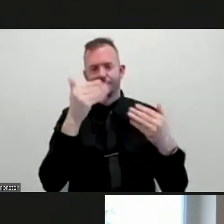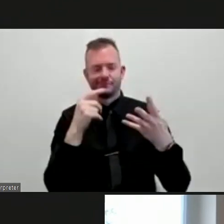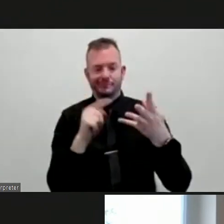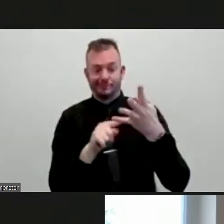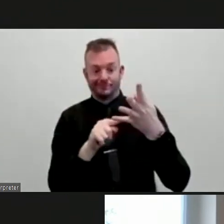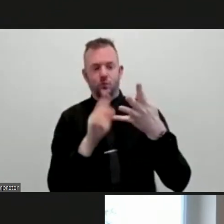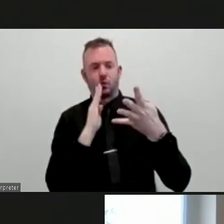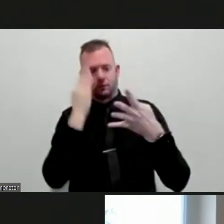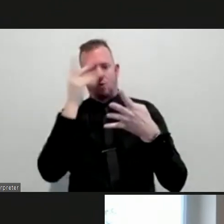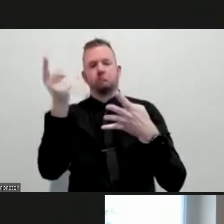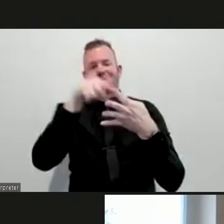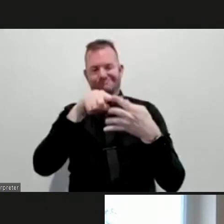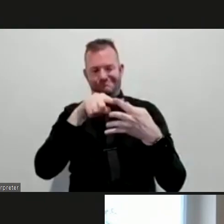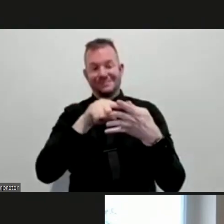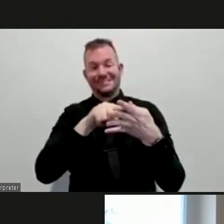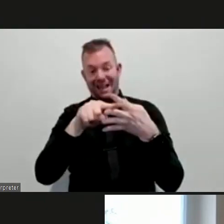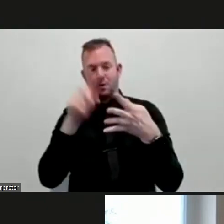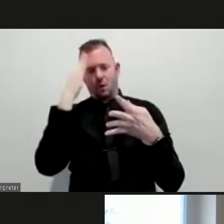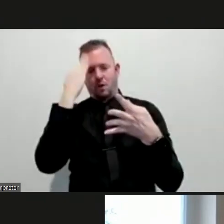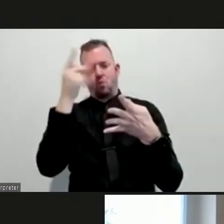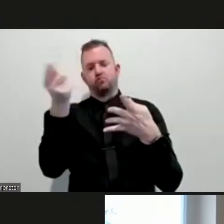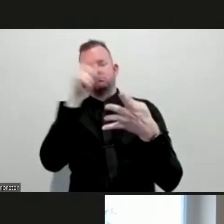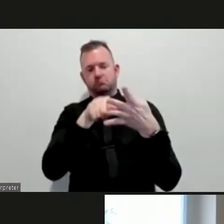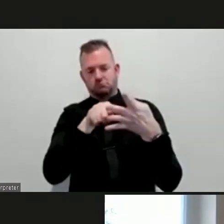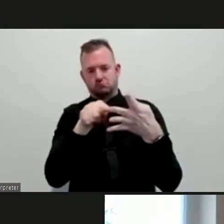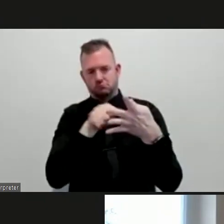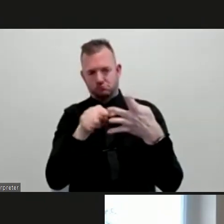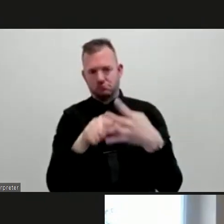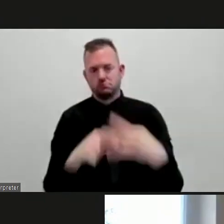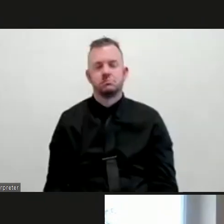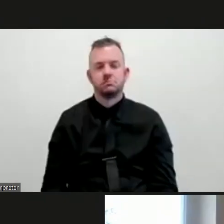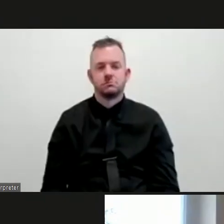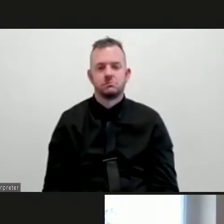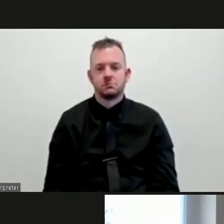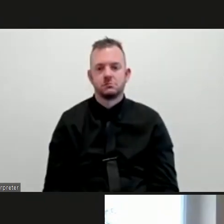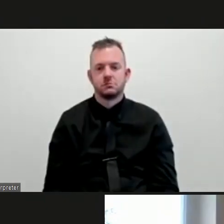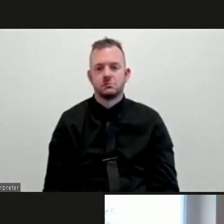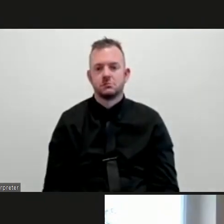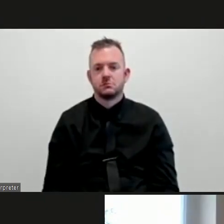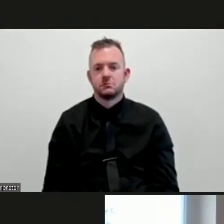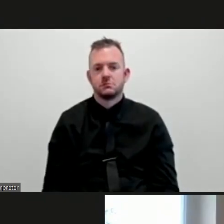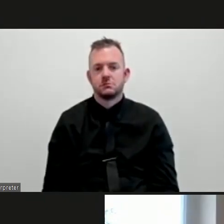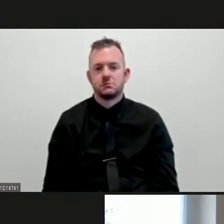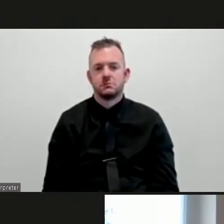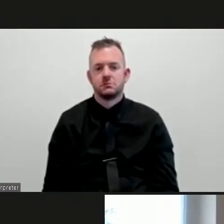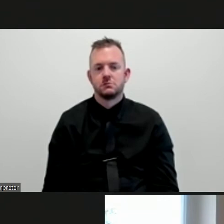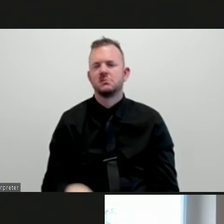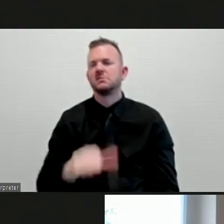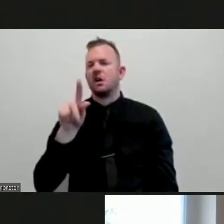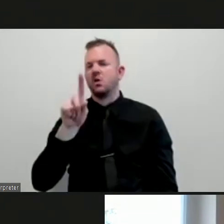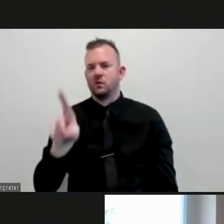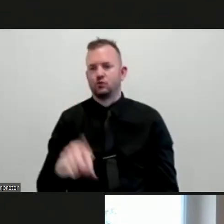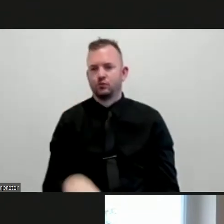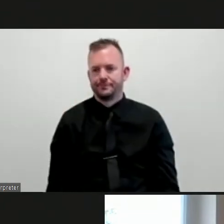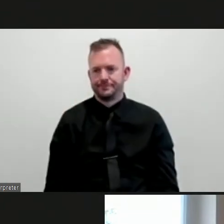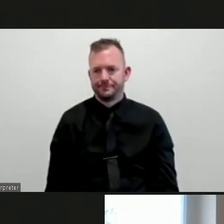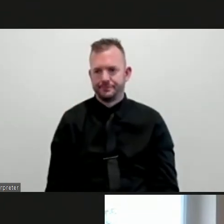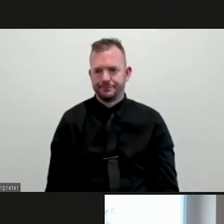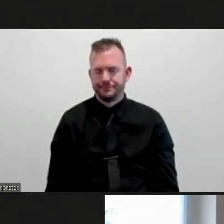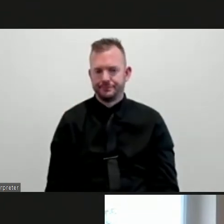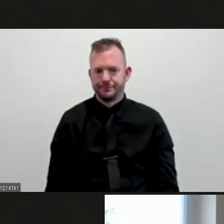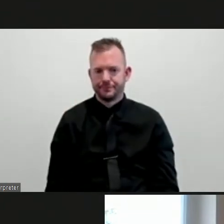Hi, it's Matt with Fox again. A couple of days ago, maybe a week ago, Dr. Anthony Fauci said that he thought April could potentially be open season